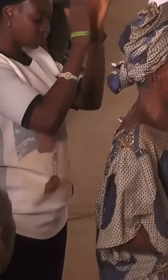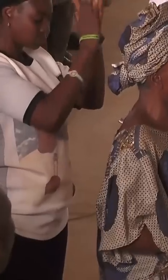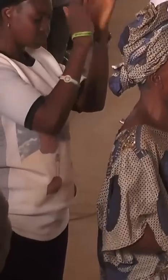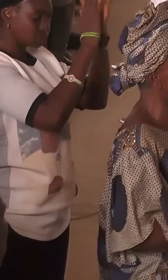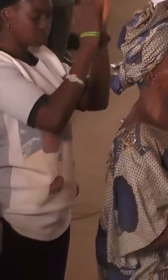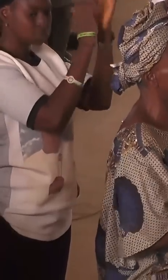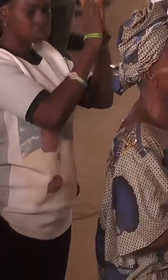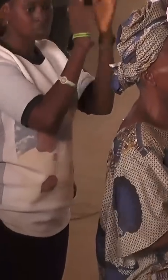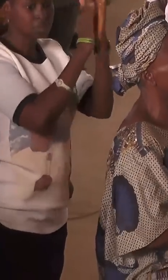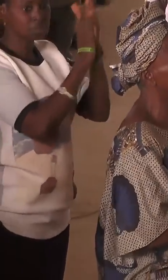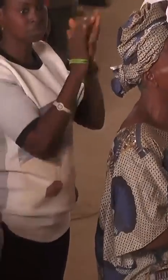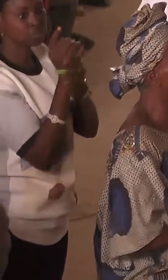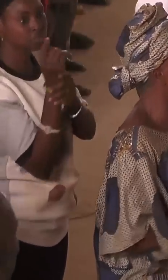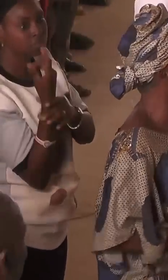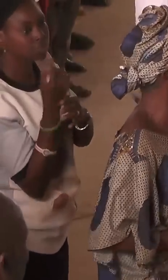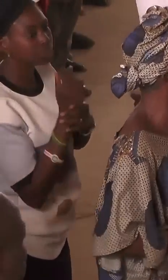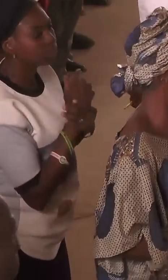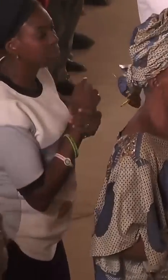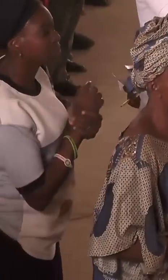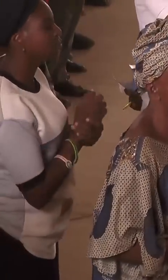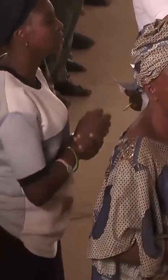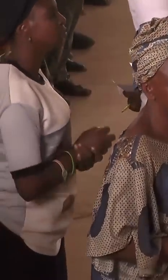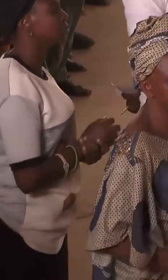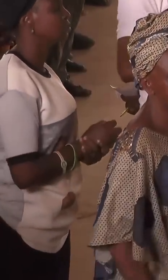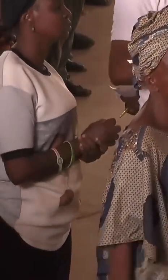She's an helper.